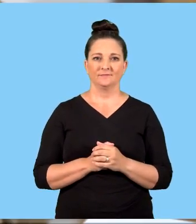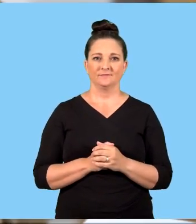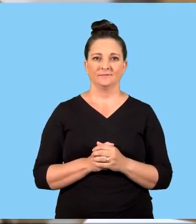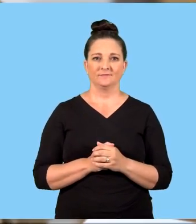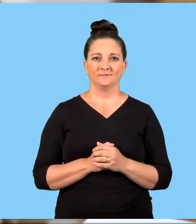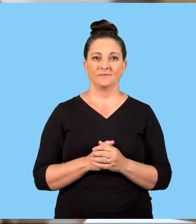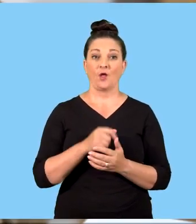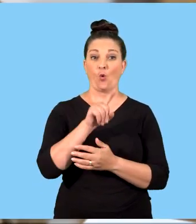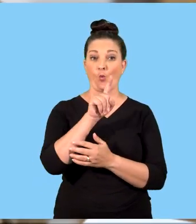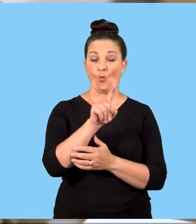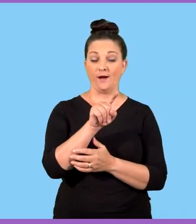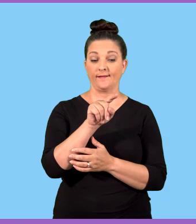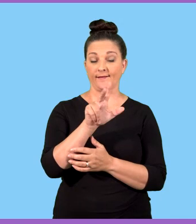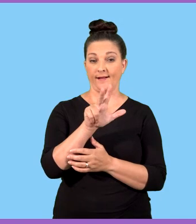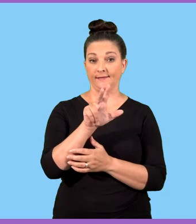is then